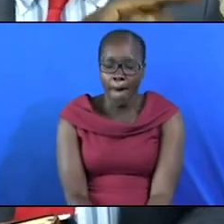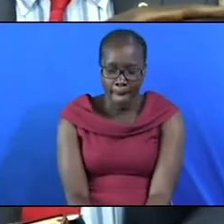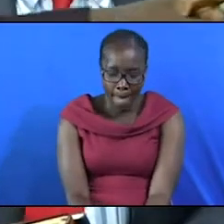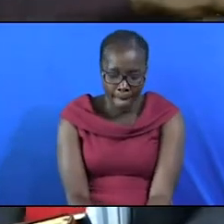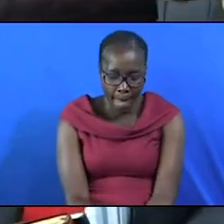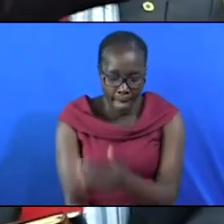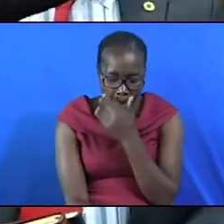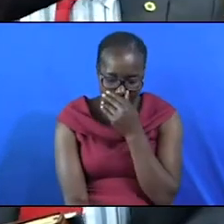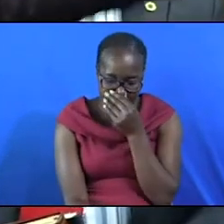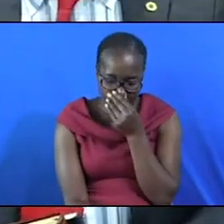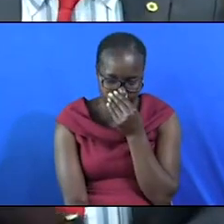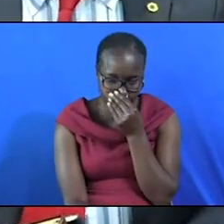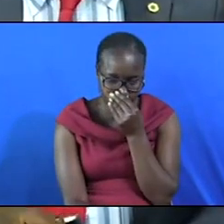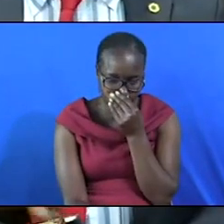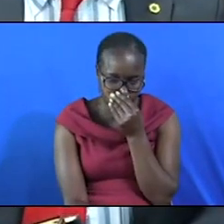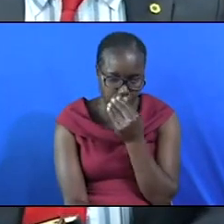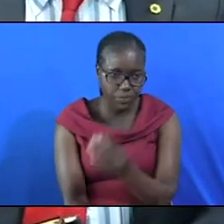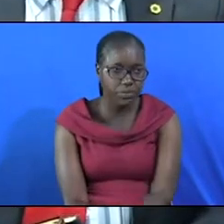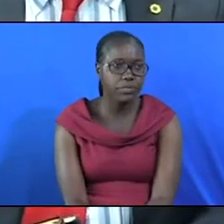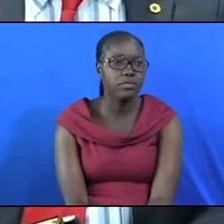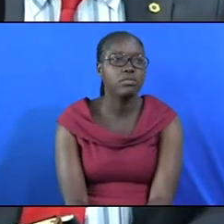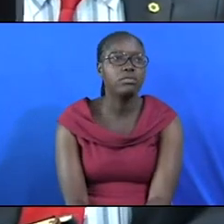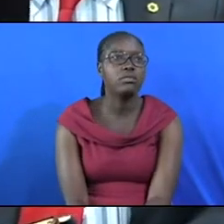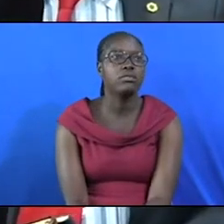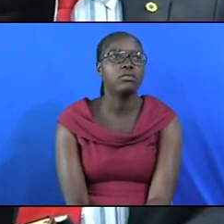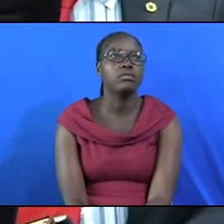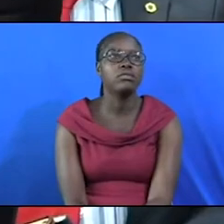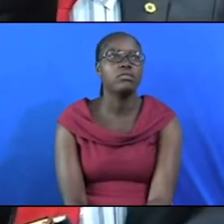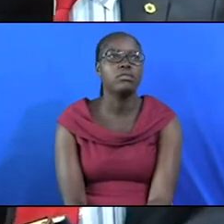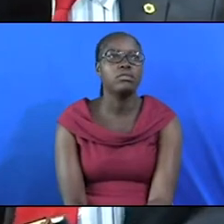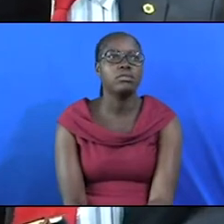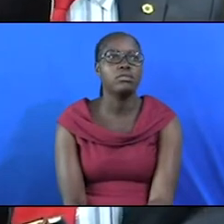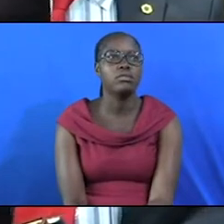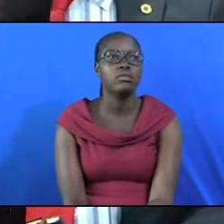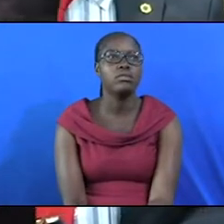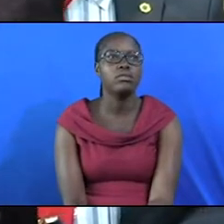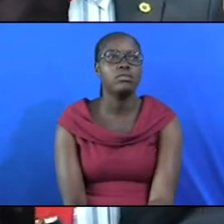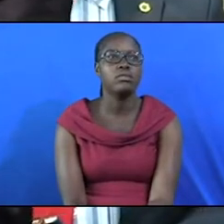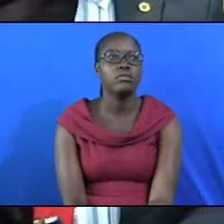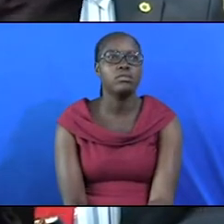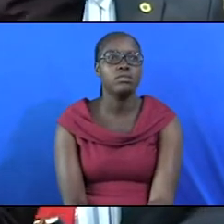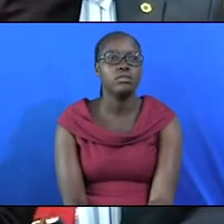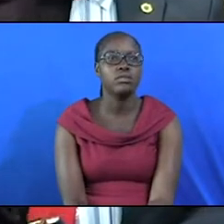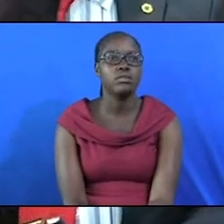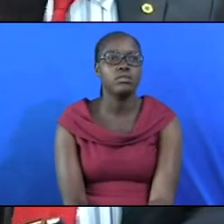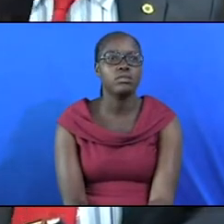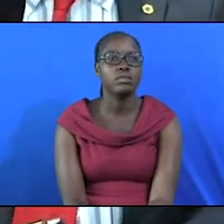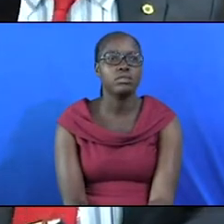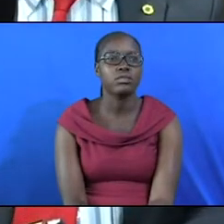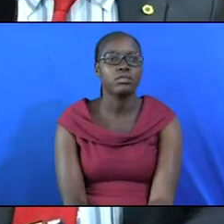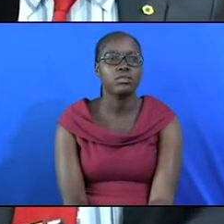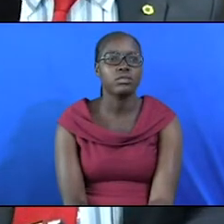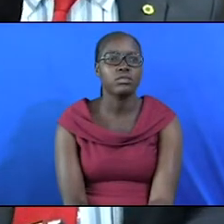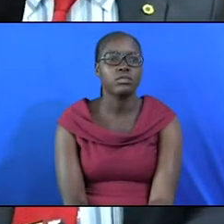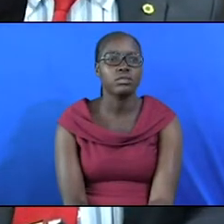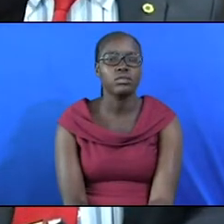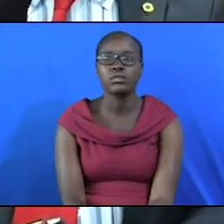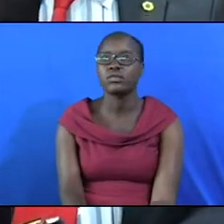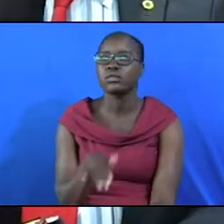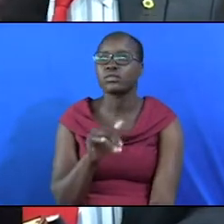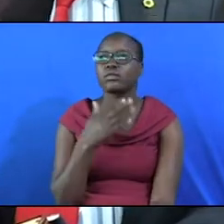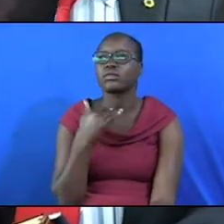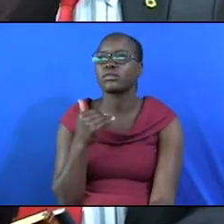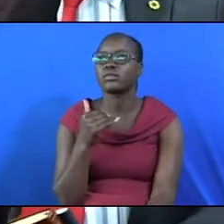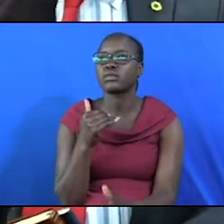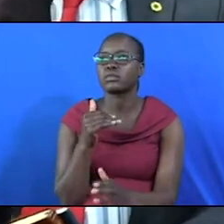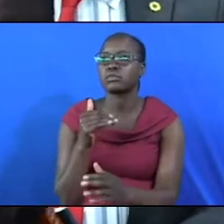us, you are joining us at the vestry so that we can be able to pray together. Those with prayer request, we